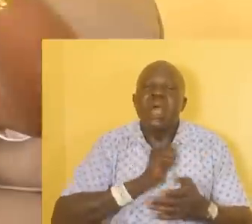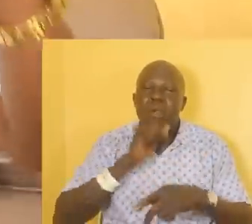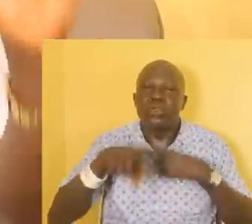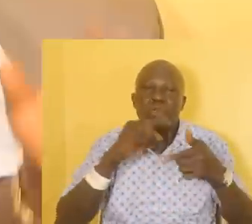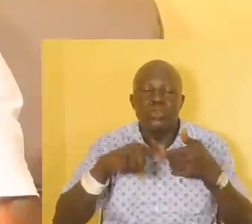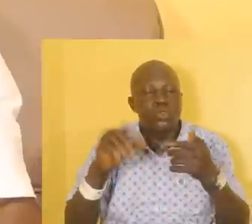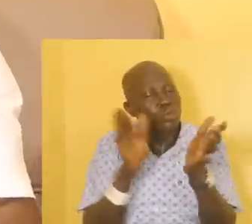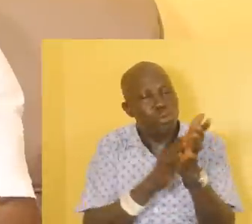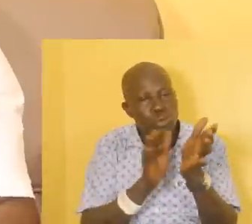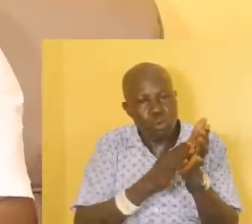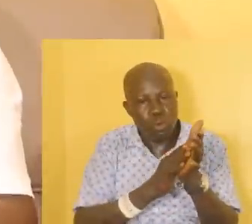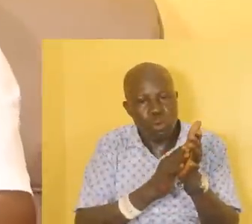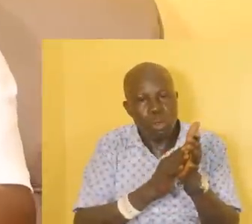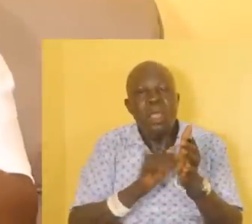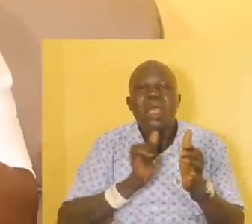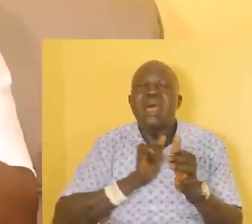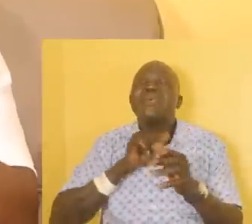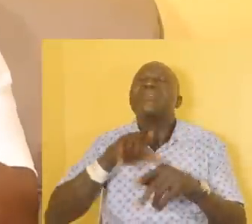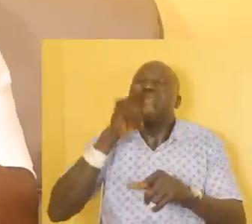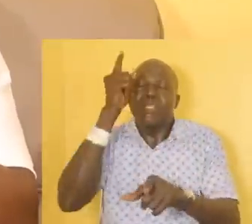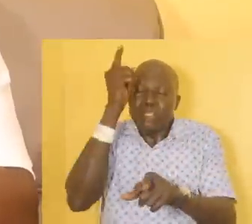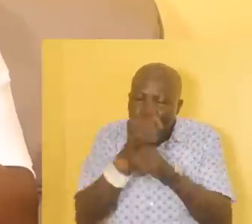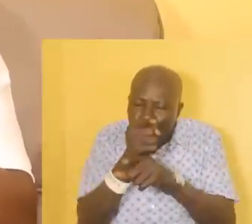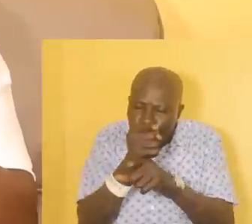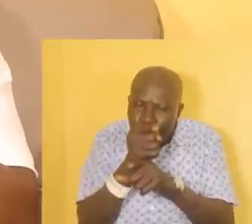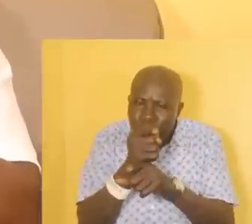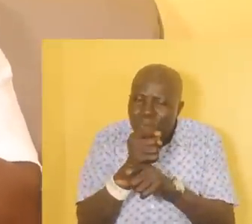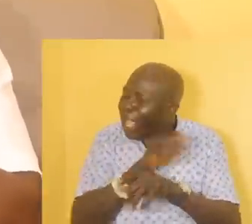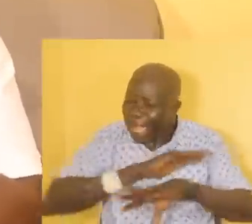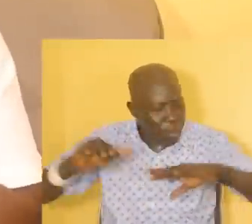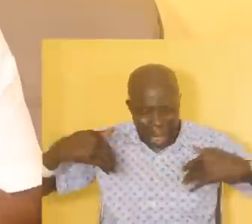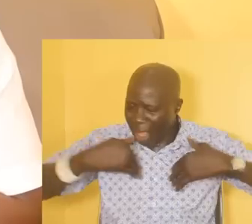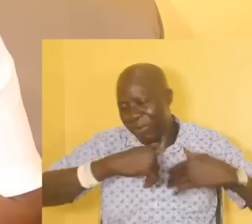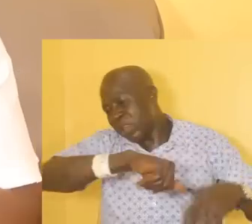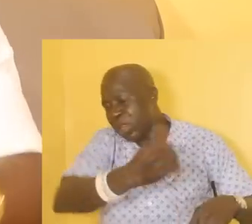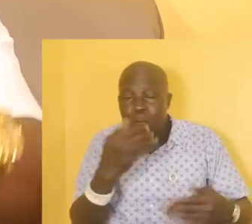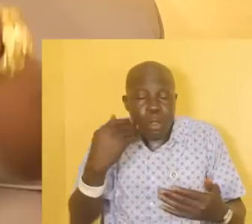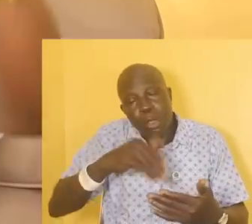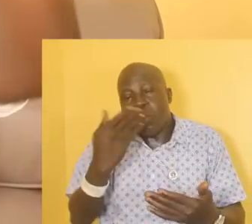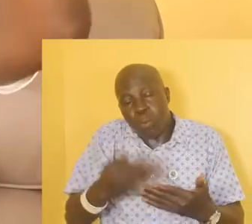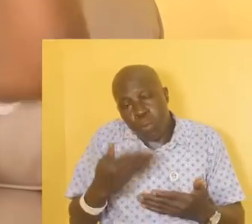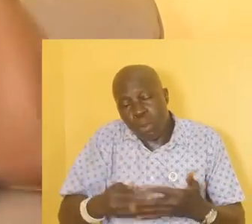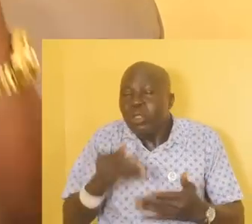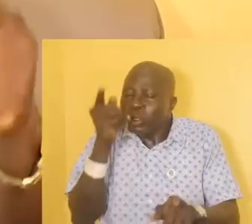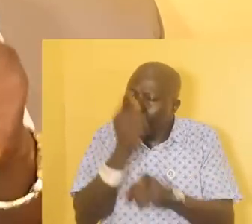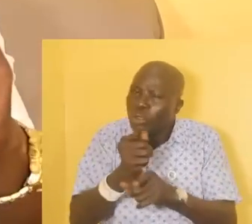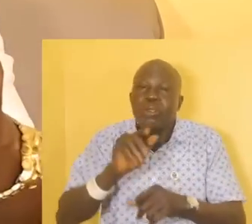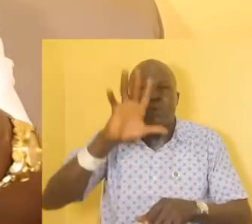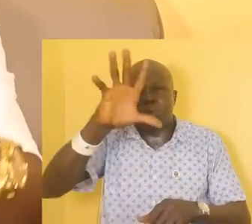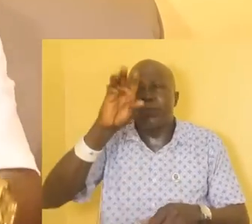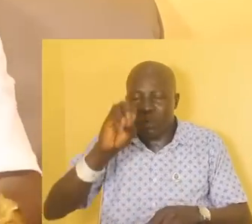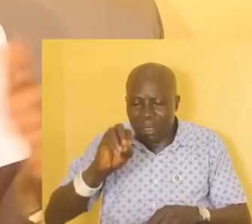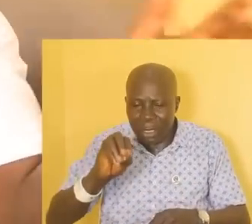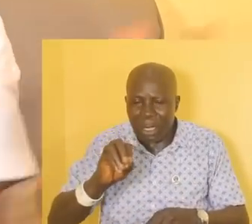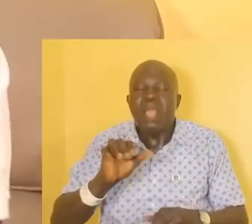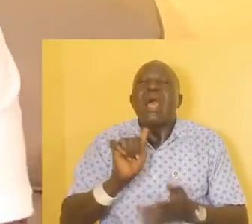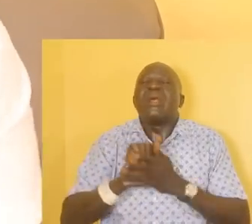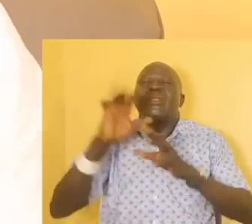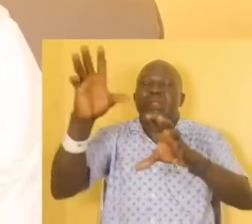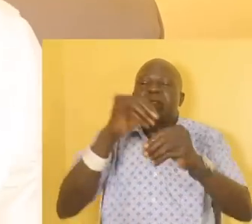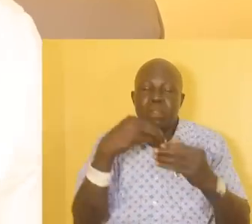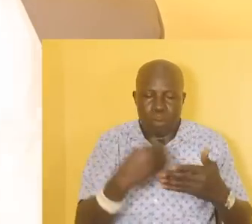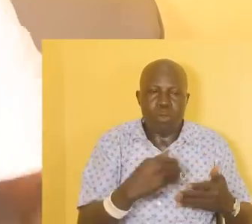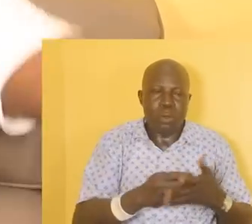Wọ́n máa parí ọ̀rọ̀. At the end of their conversation. Ìyẹn sẹ́ni 1.2 million. They are not saying 1.2 million. Ní ọjọ́ tó sọkún bí ọlọ́run. The day she cry.